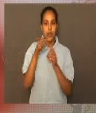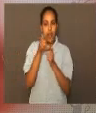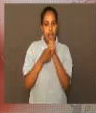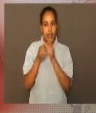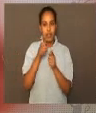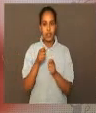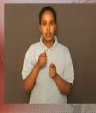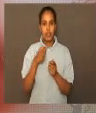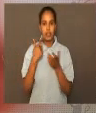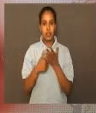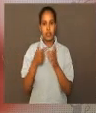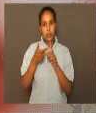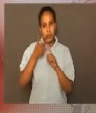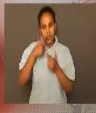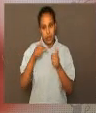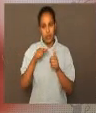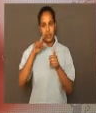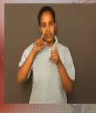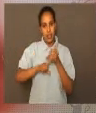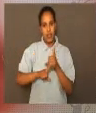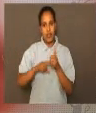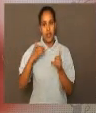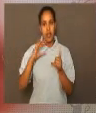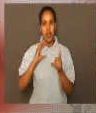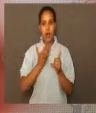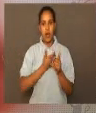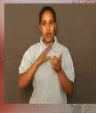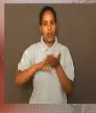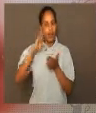attraction. And this brings us to the end of our